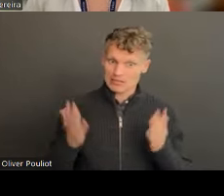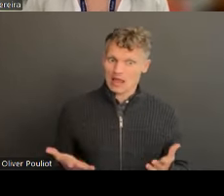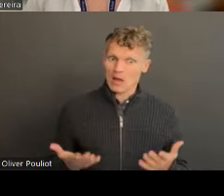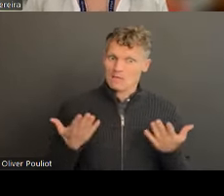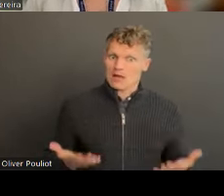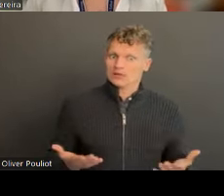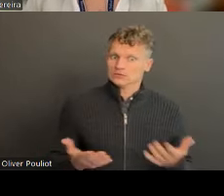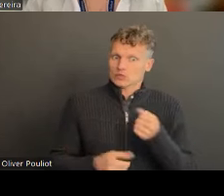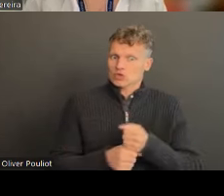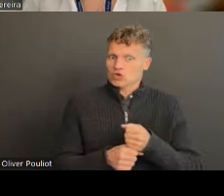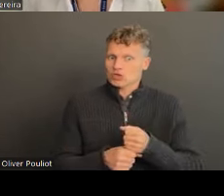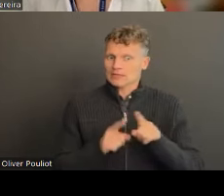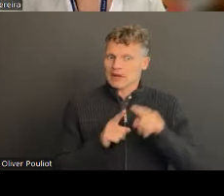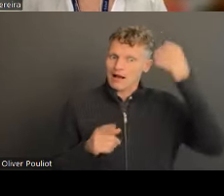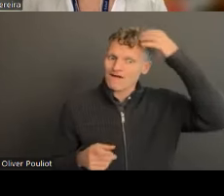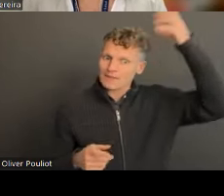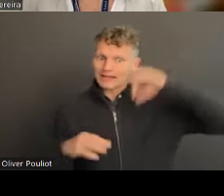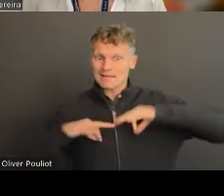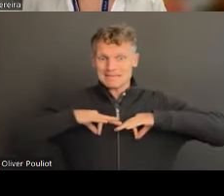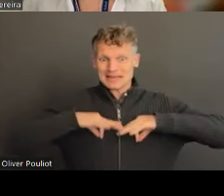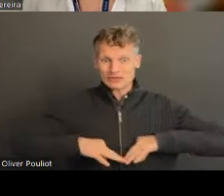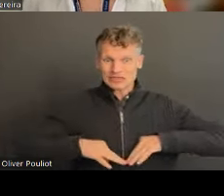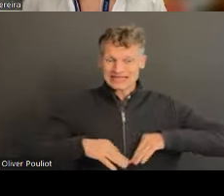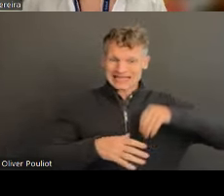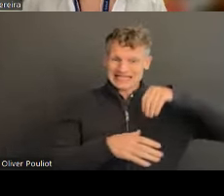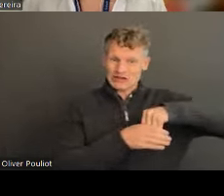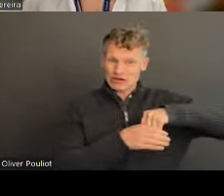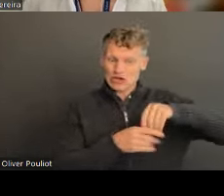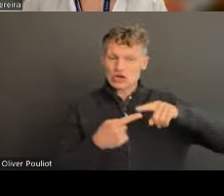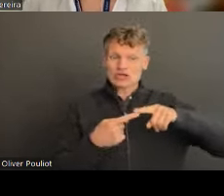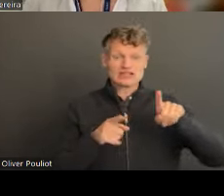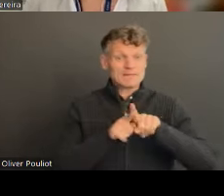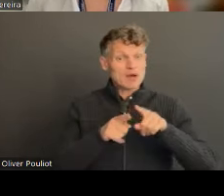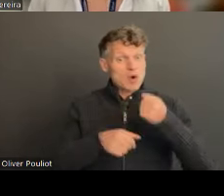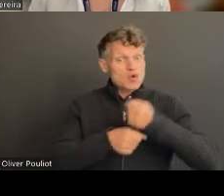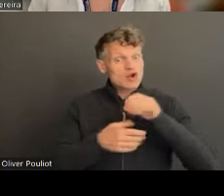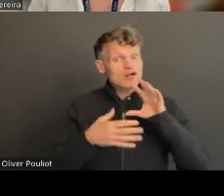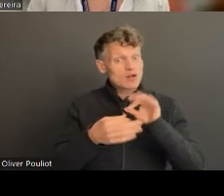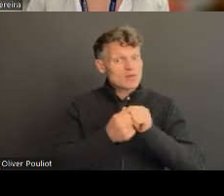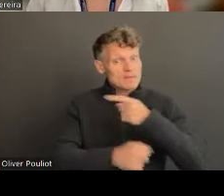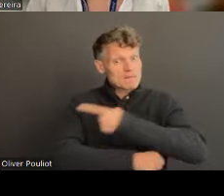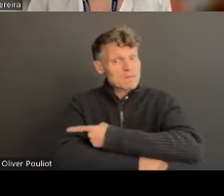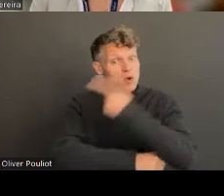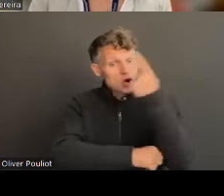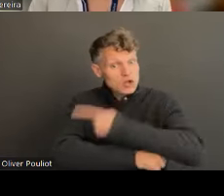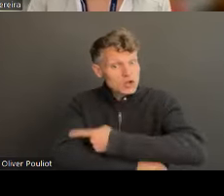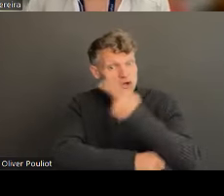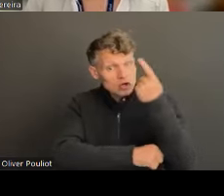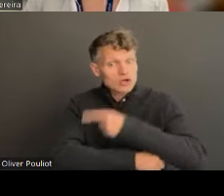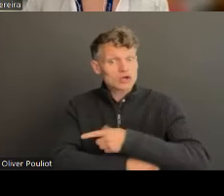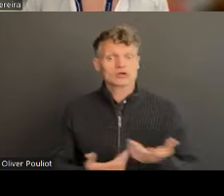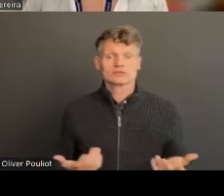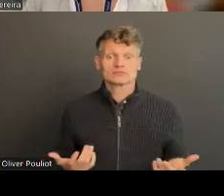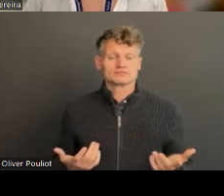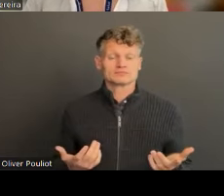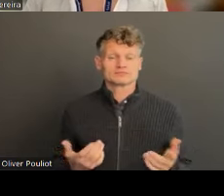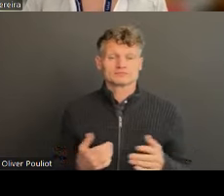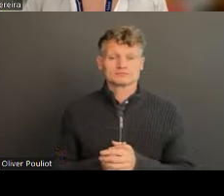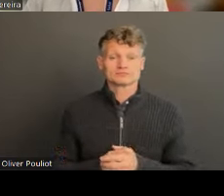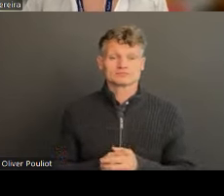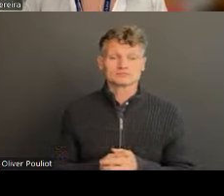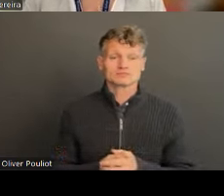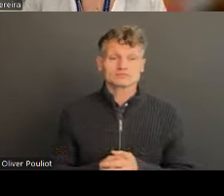with the Ministry of Women and Gender Equity, and something that is has partially been done